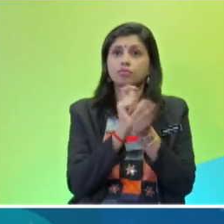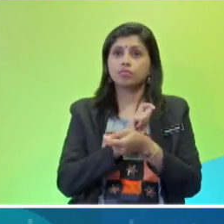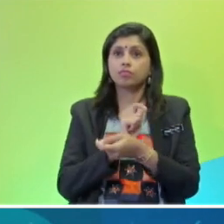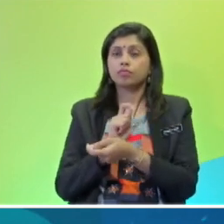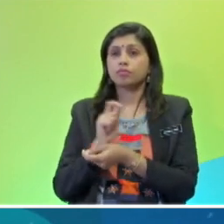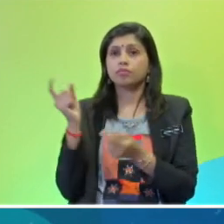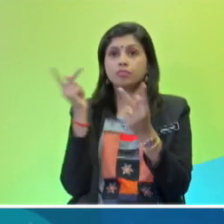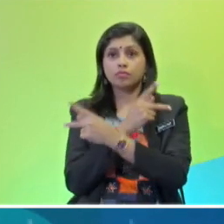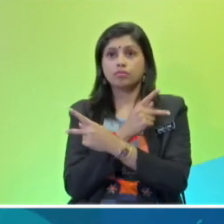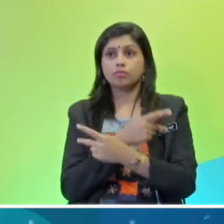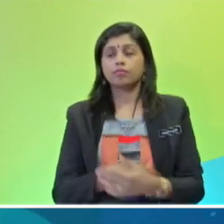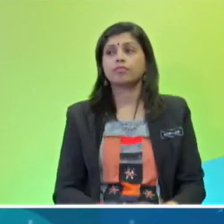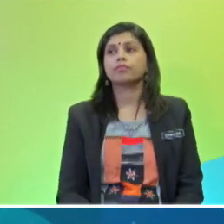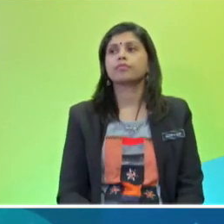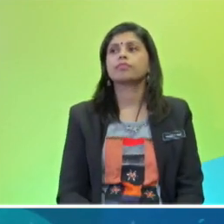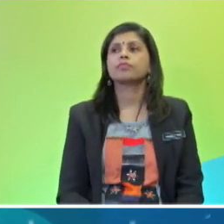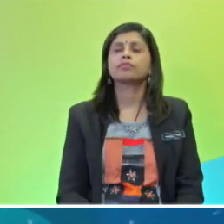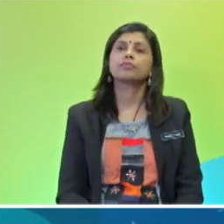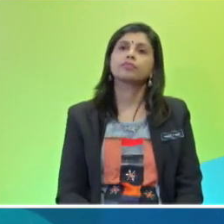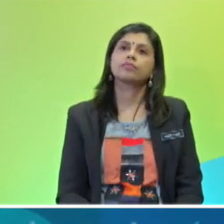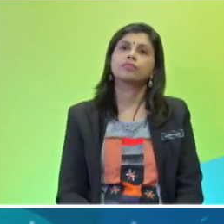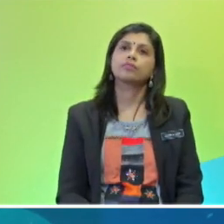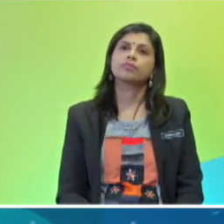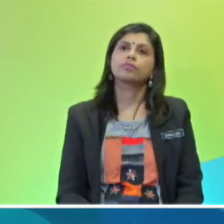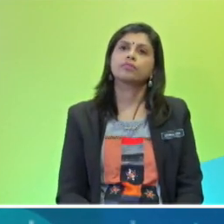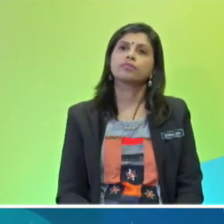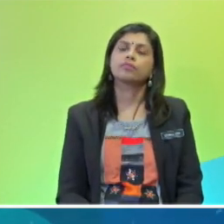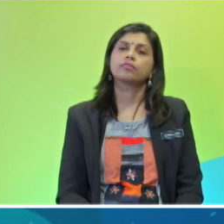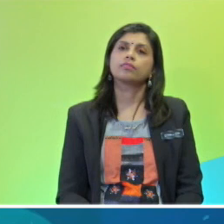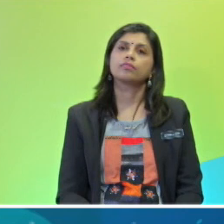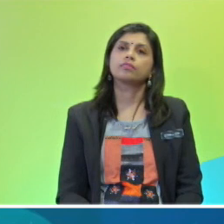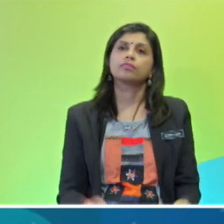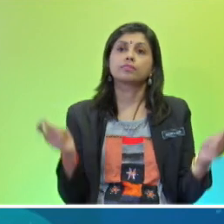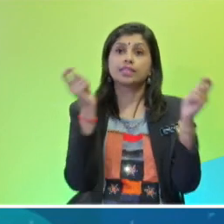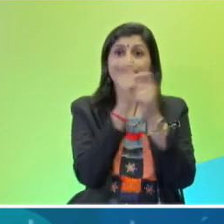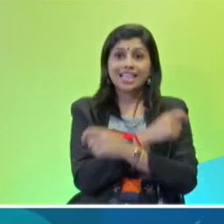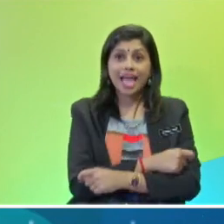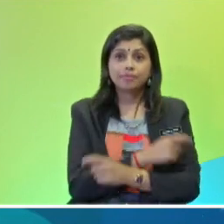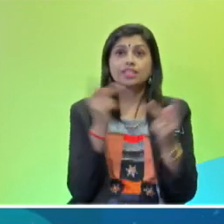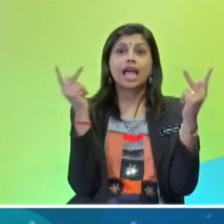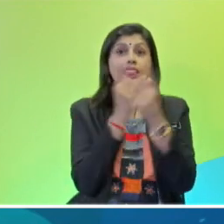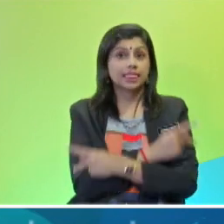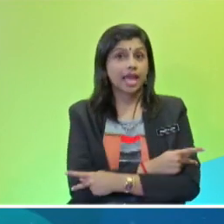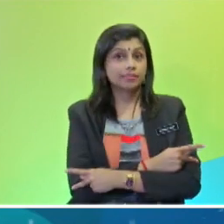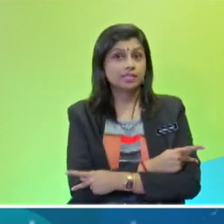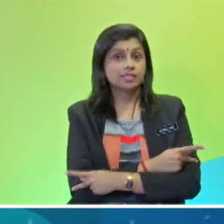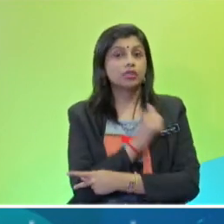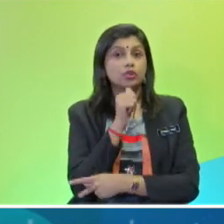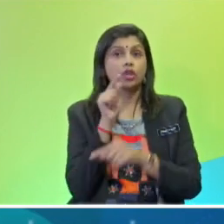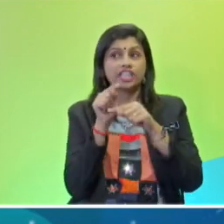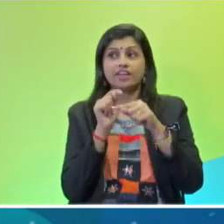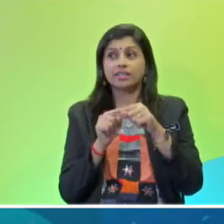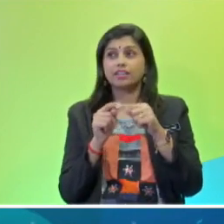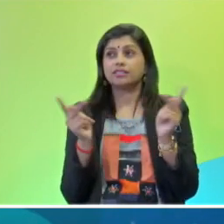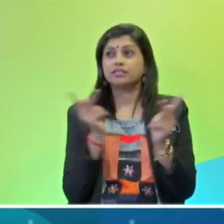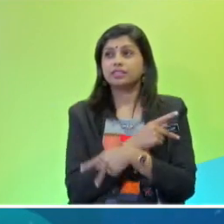I'm going to do this. I'm just going to put the equals over here, right? So 54 over 5. Going to multiple, Wow, you change can that. perform fastly now.